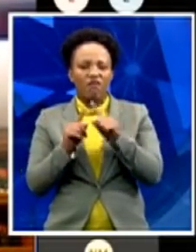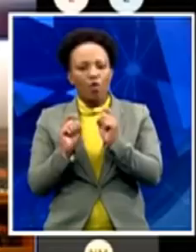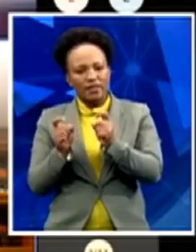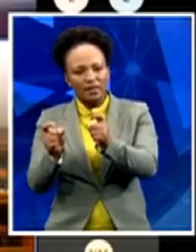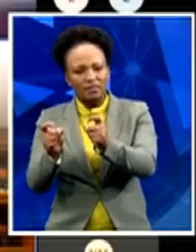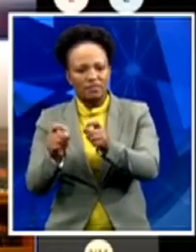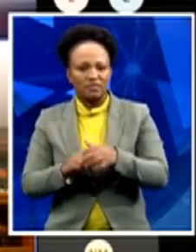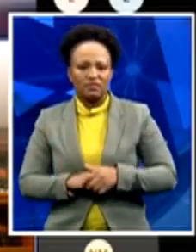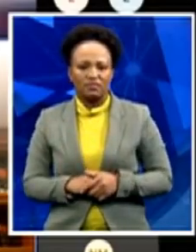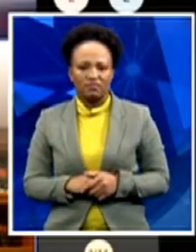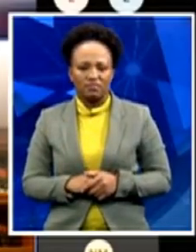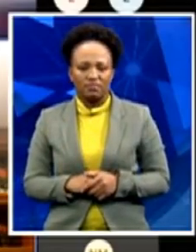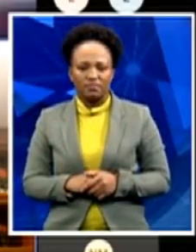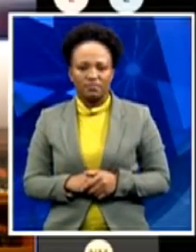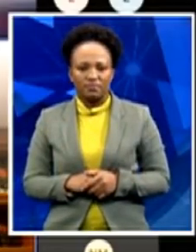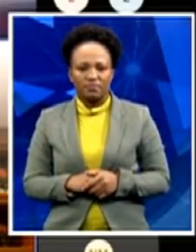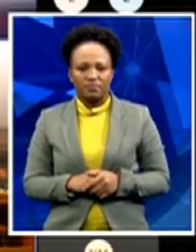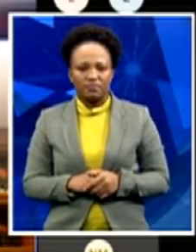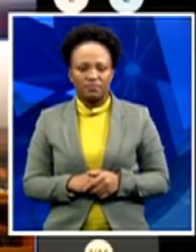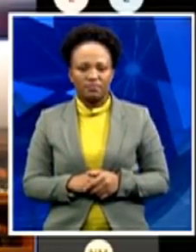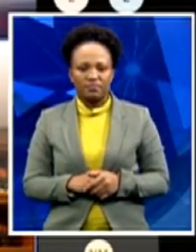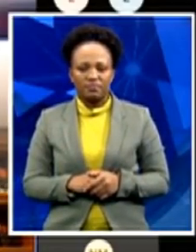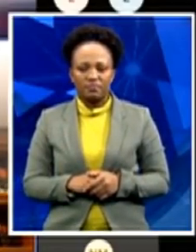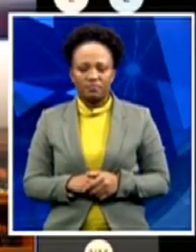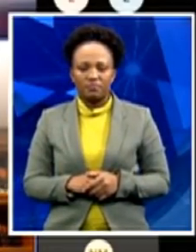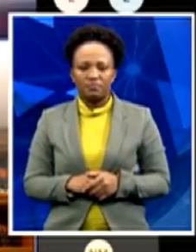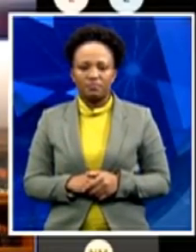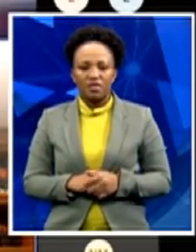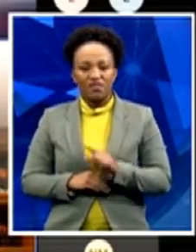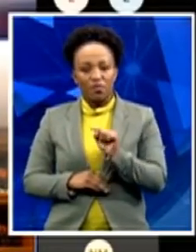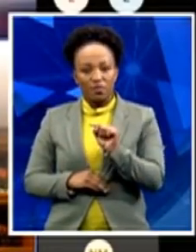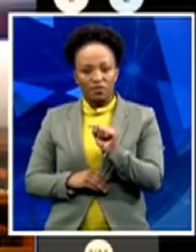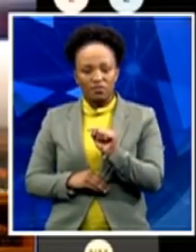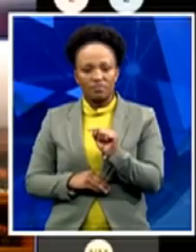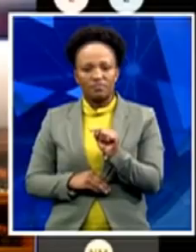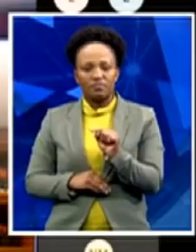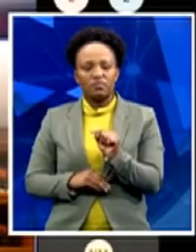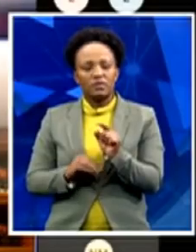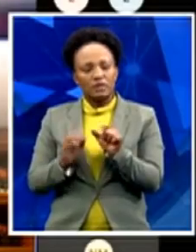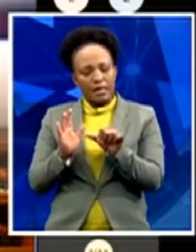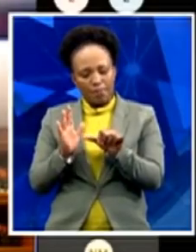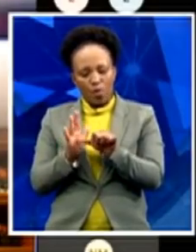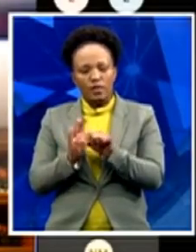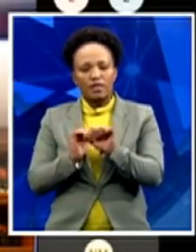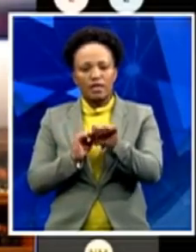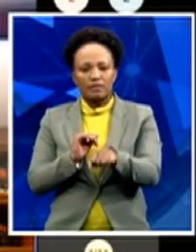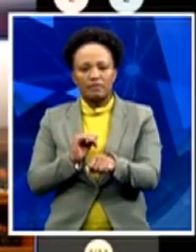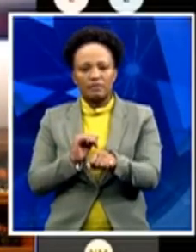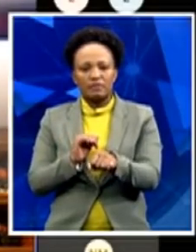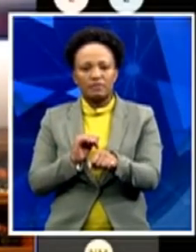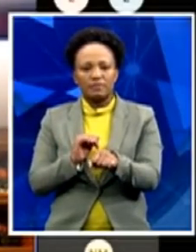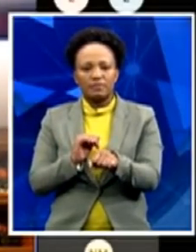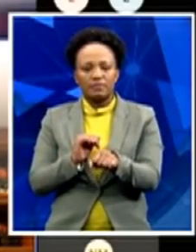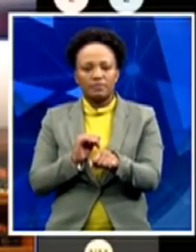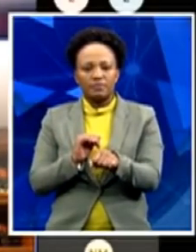In this regard, I think it is important to simply observe that in substance,